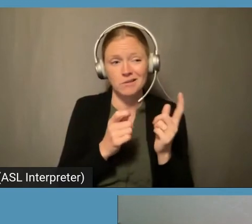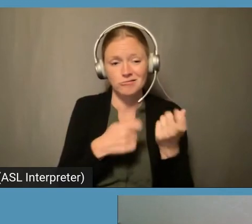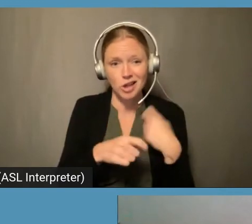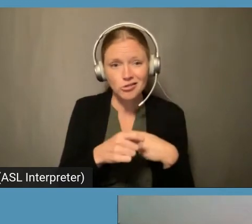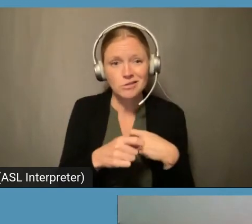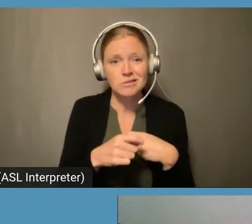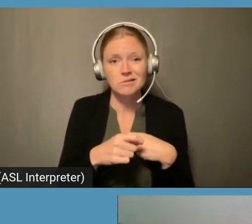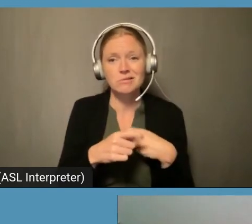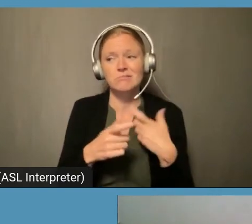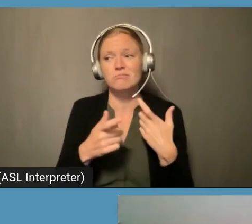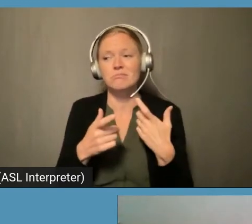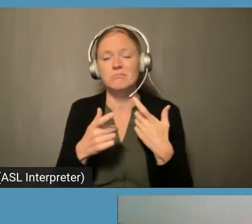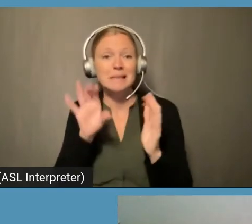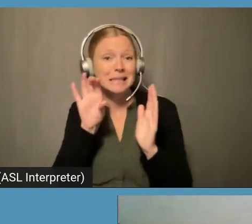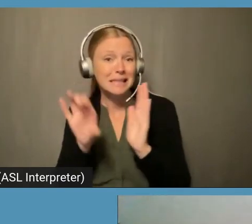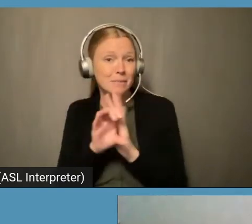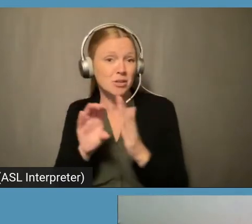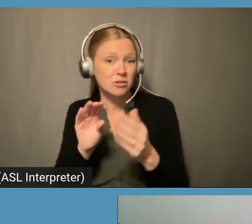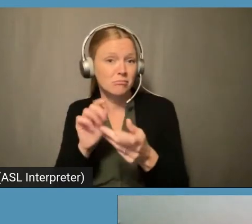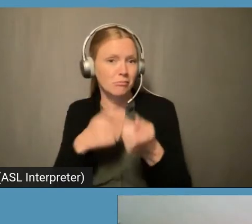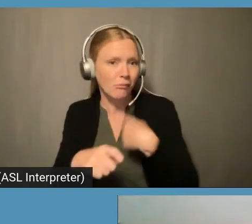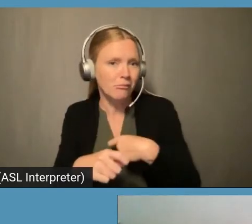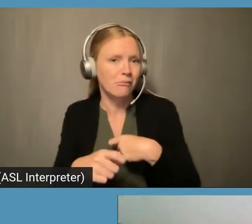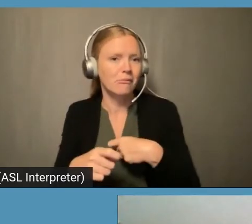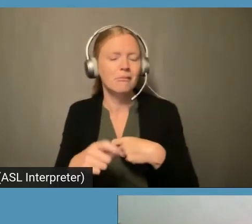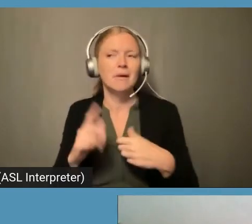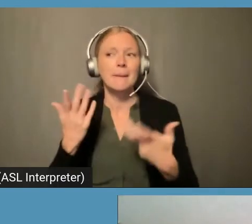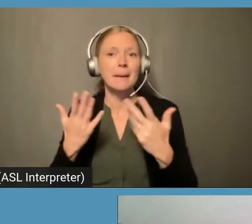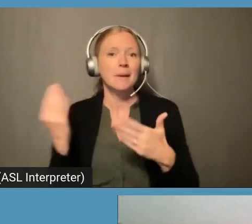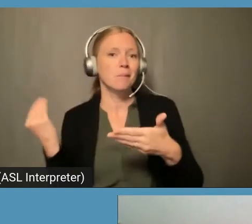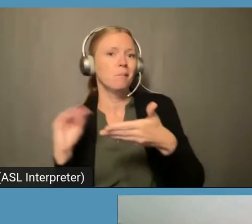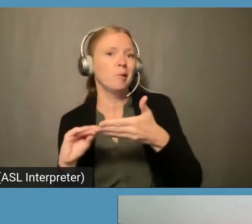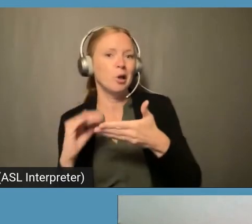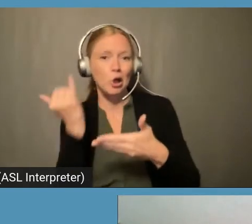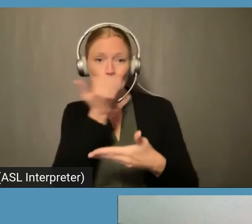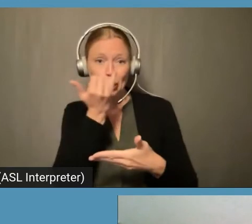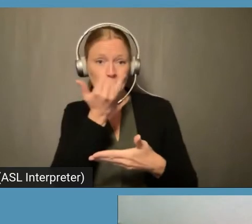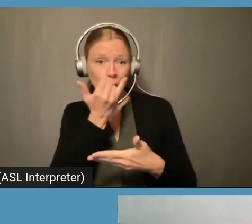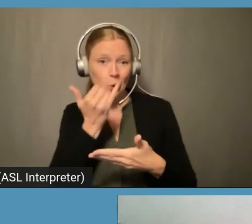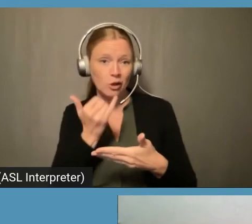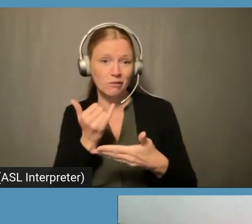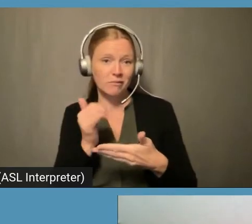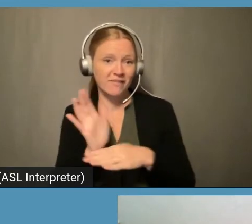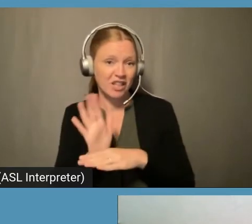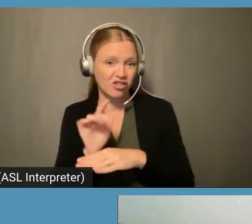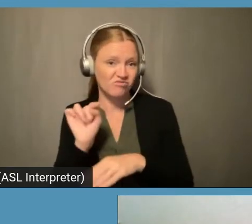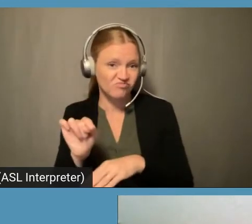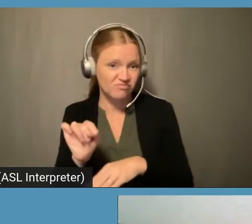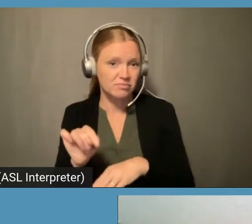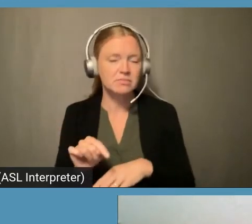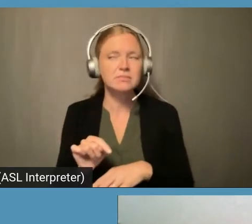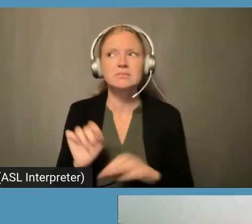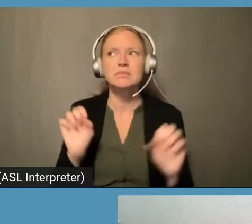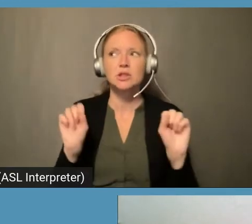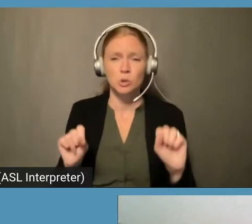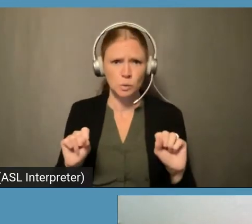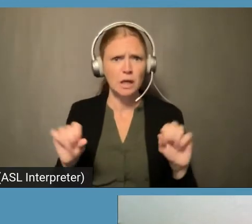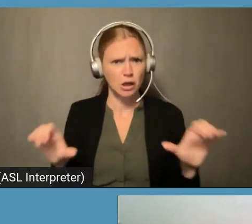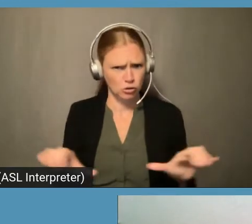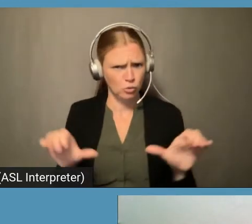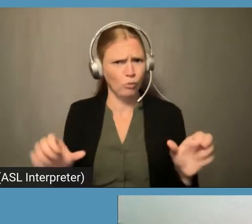Maybe you can embed YouTube video. And you can do a lot, actually, with